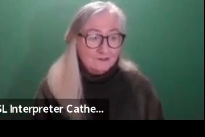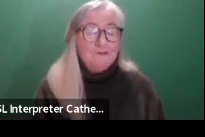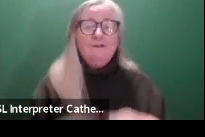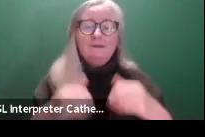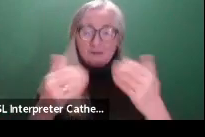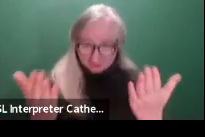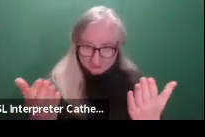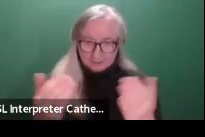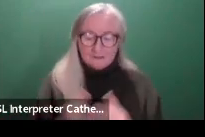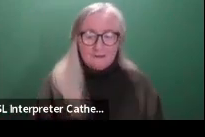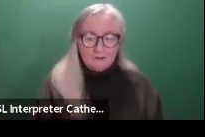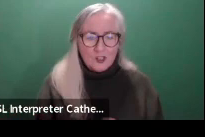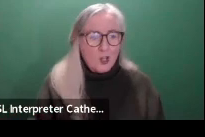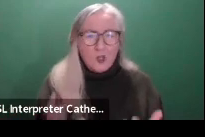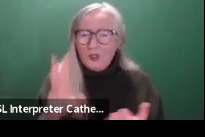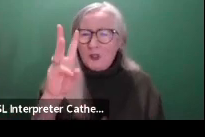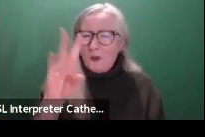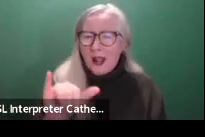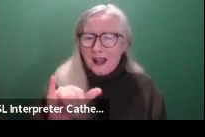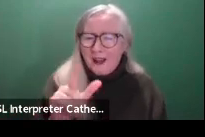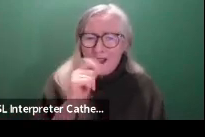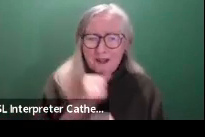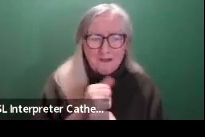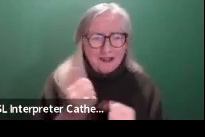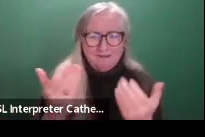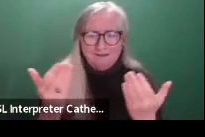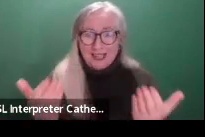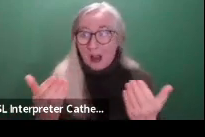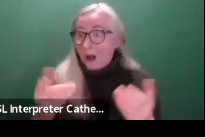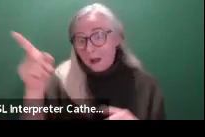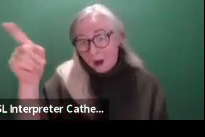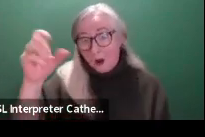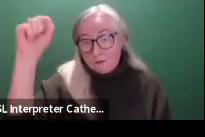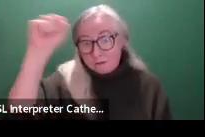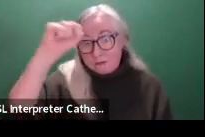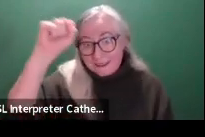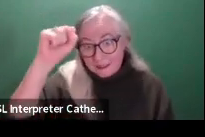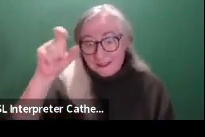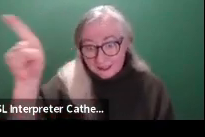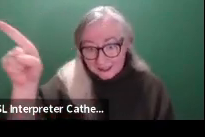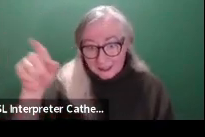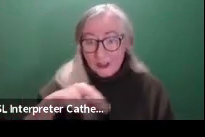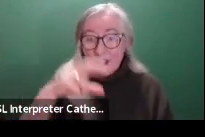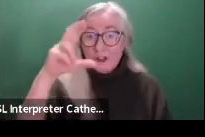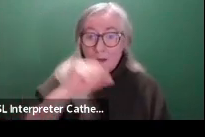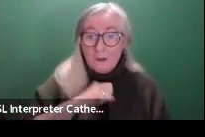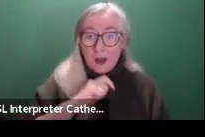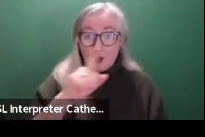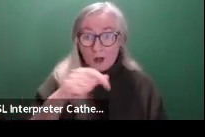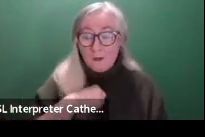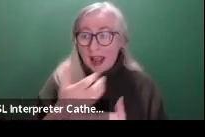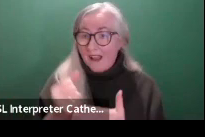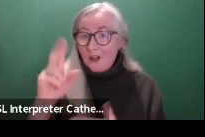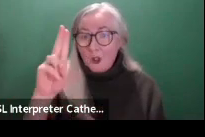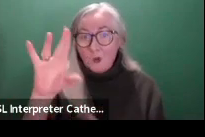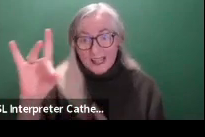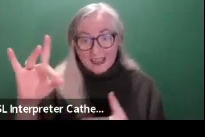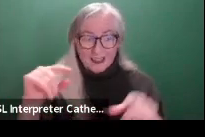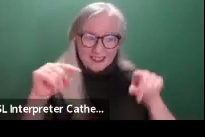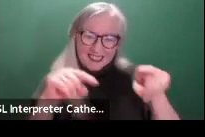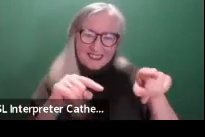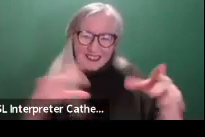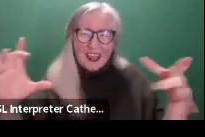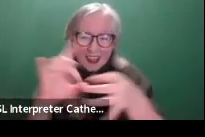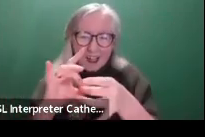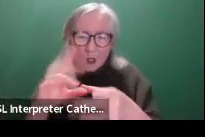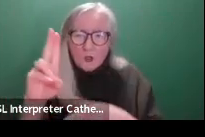So why are we talking about it now, particularly in Britain? Again, I said that I would place this into the UK context. And